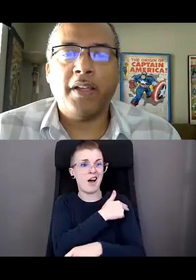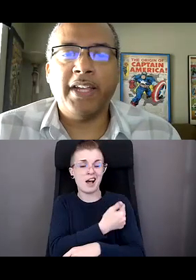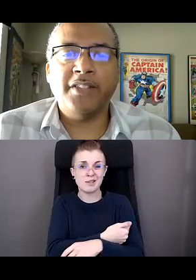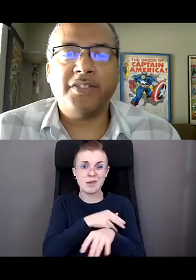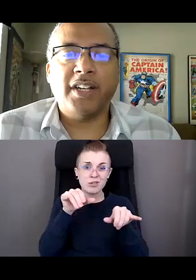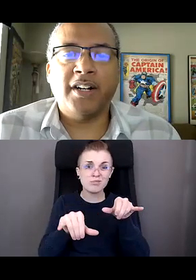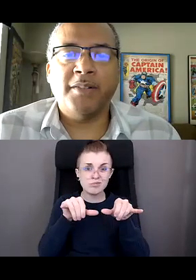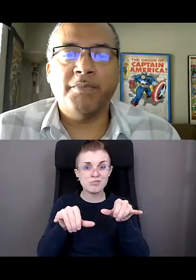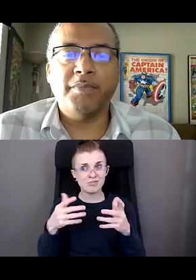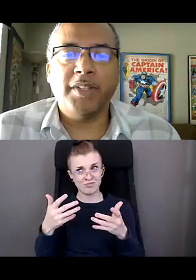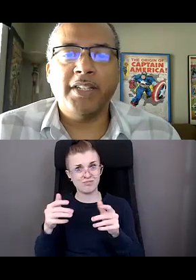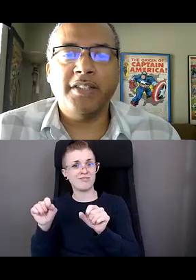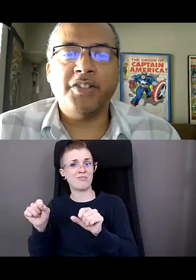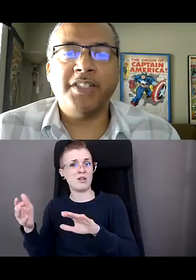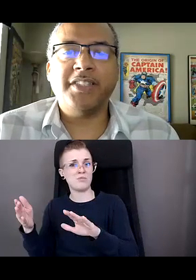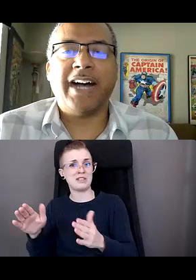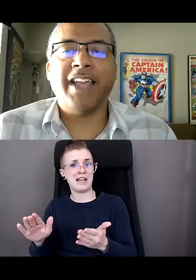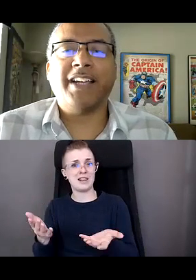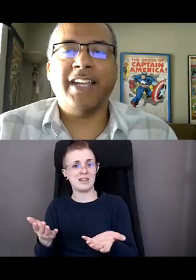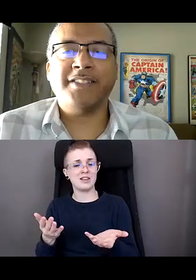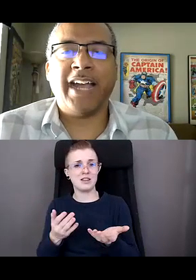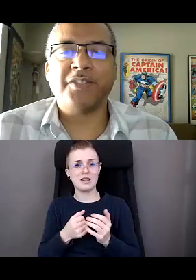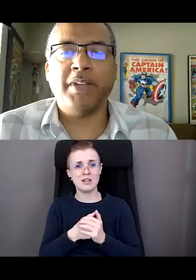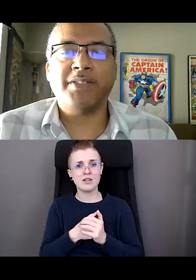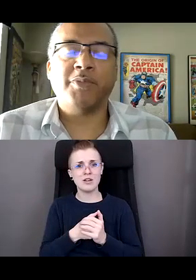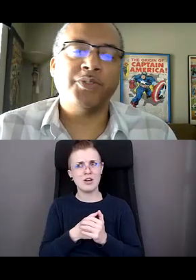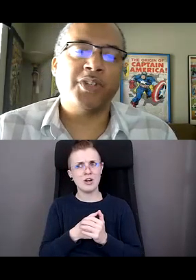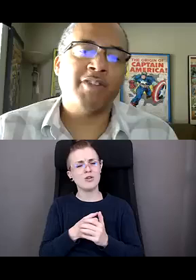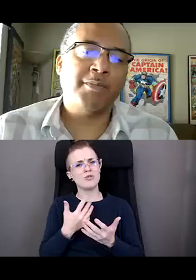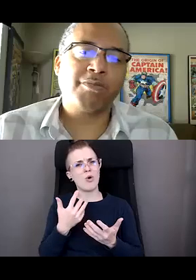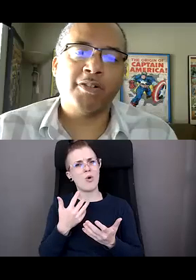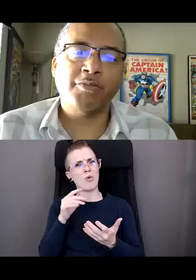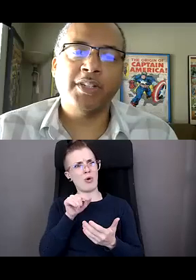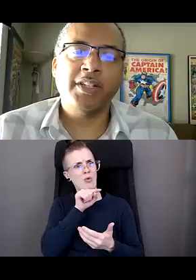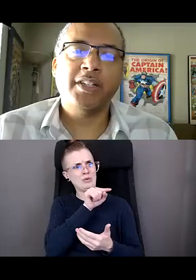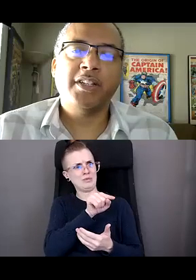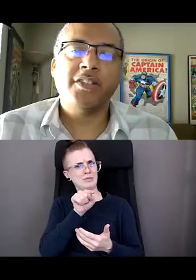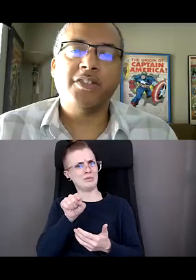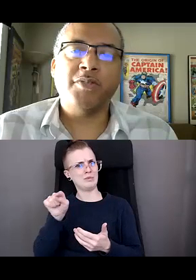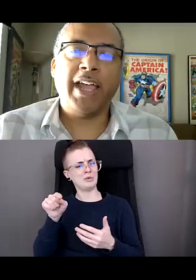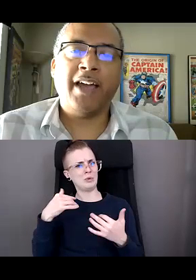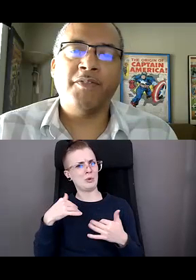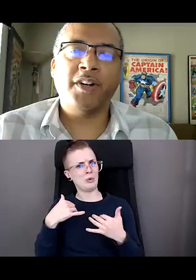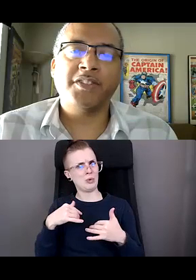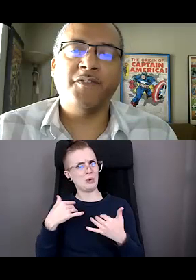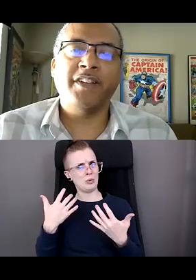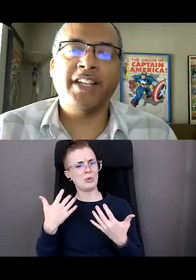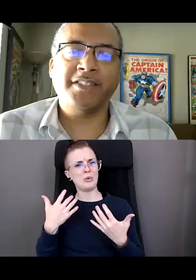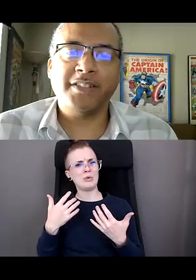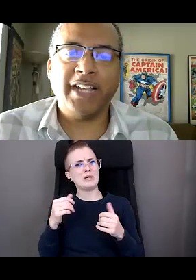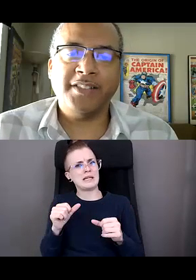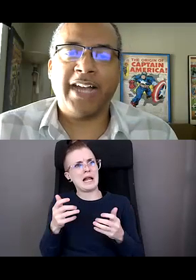So it's you could see how that could exacerbate someone who's already prone to have